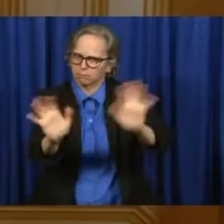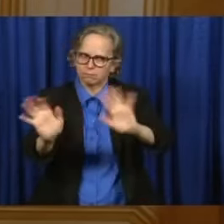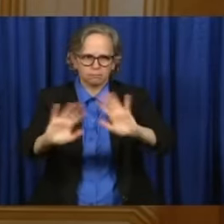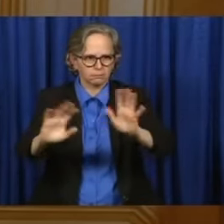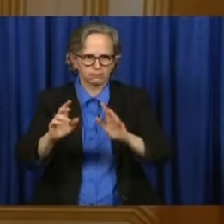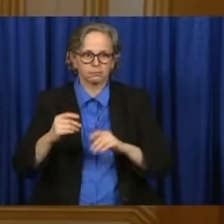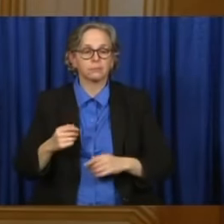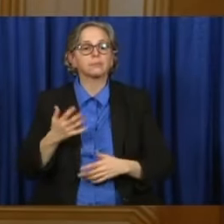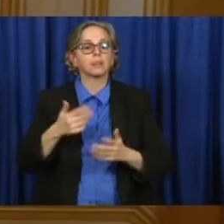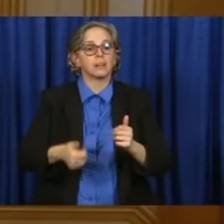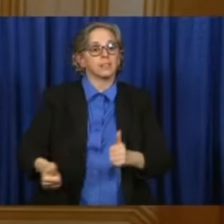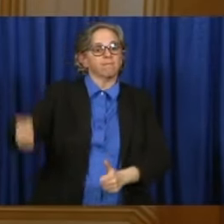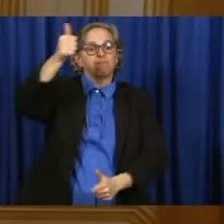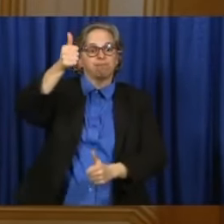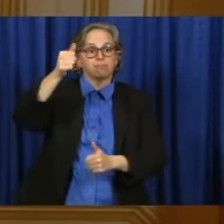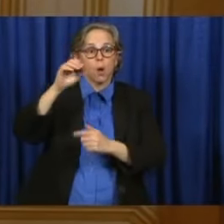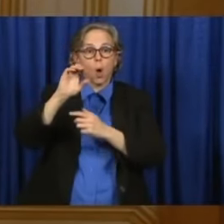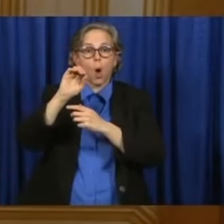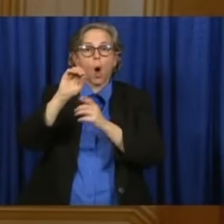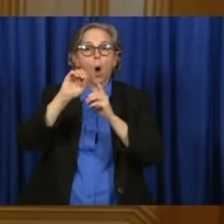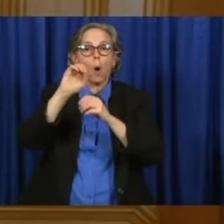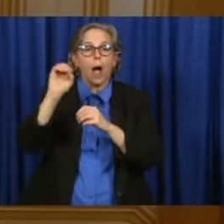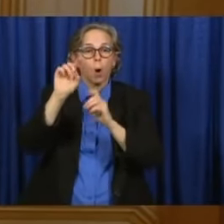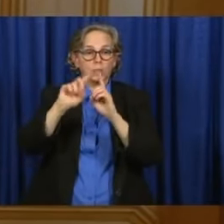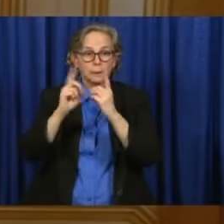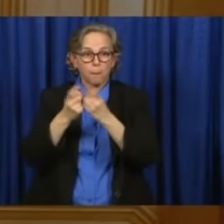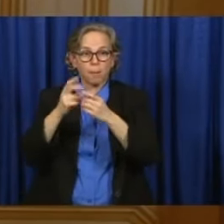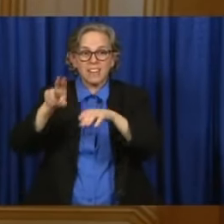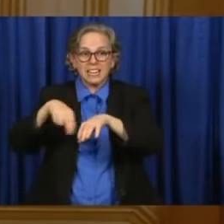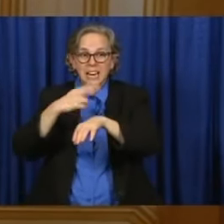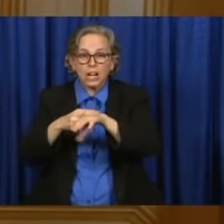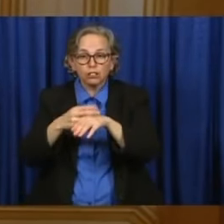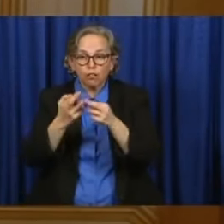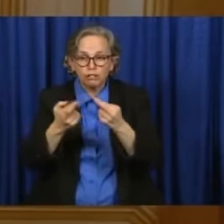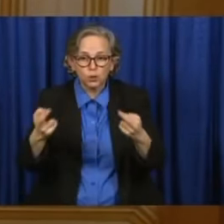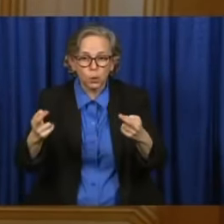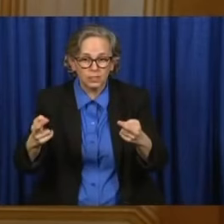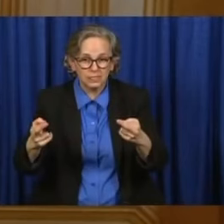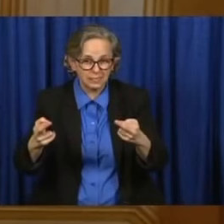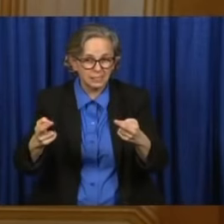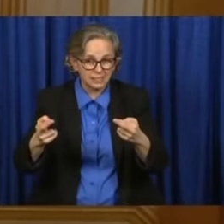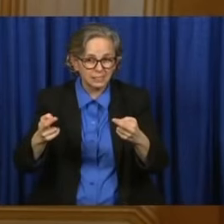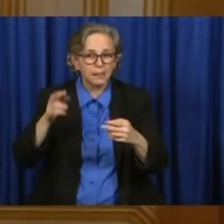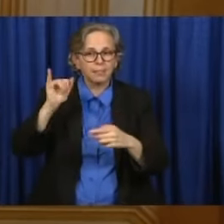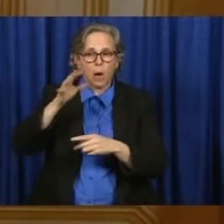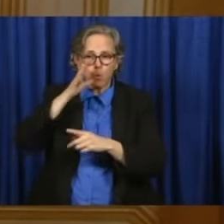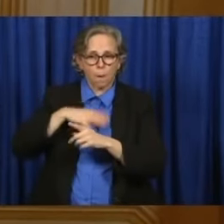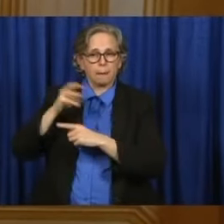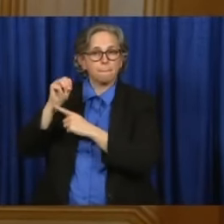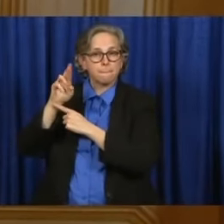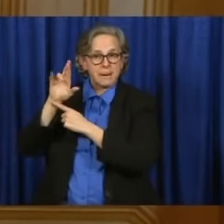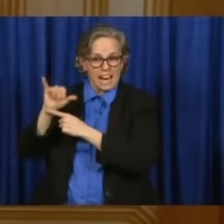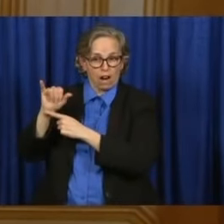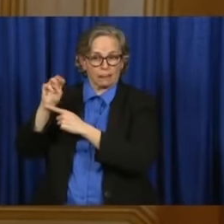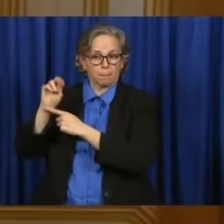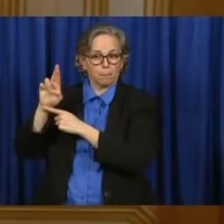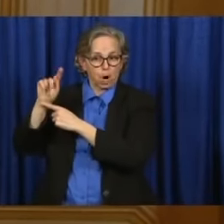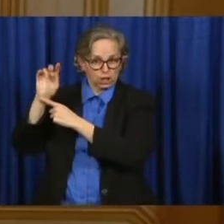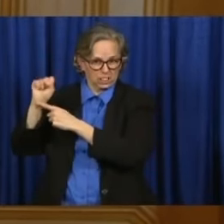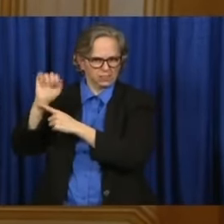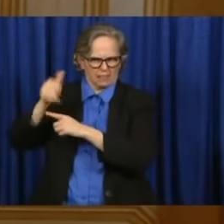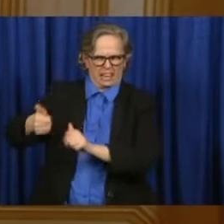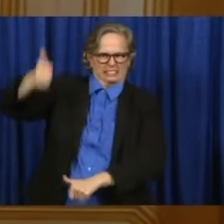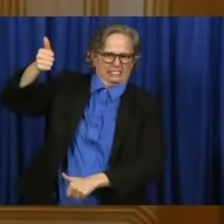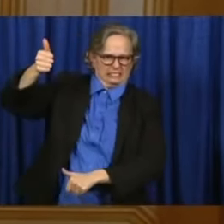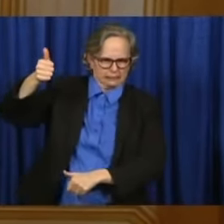night. The parks are open. We are not closing state parks. But if the director